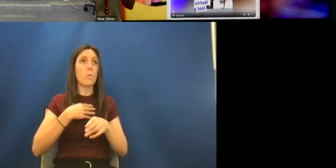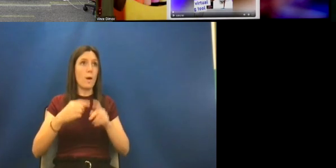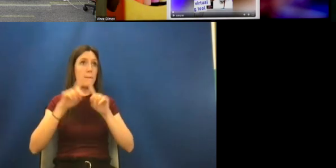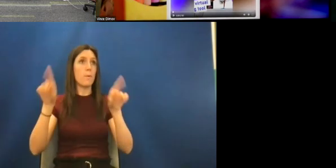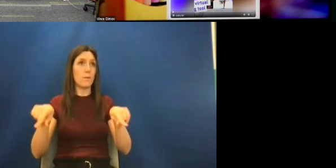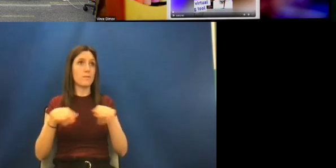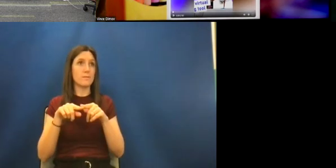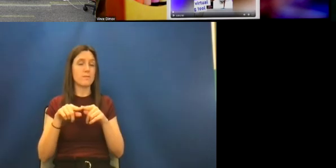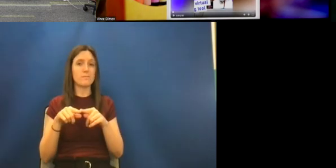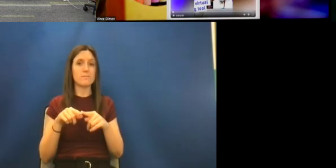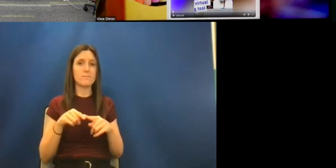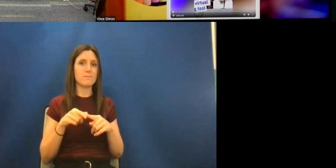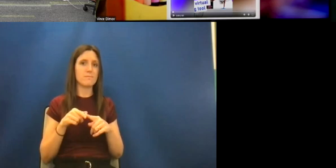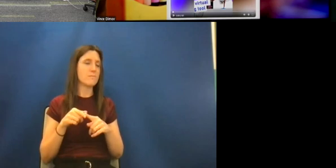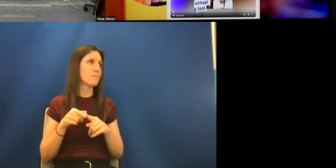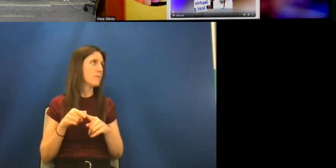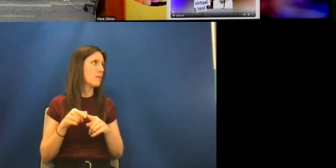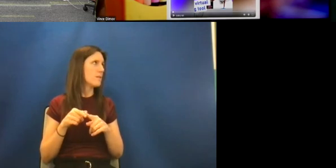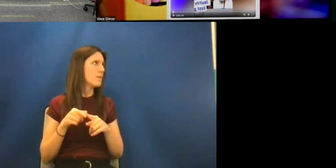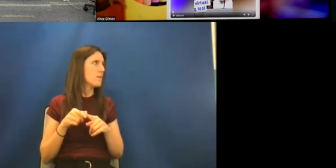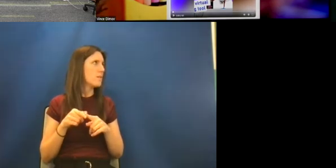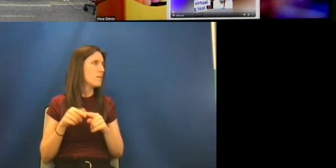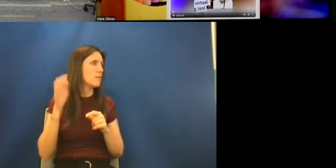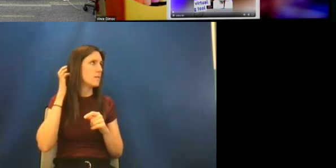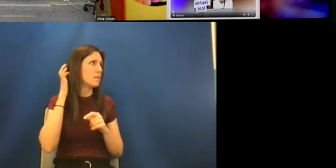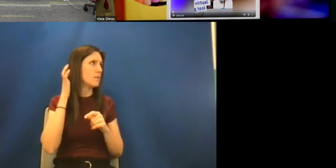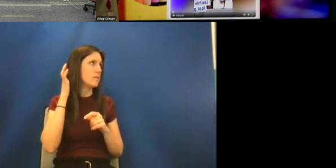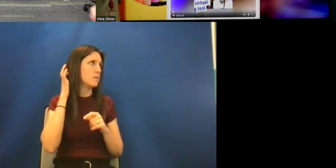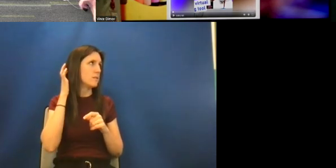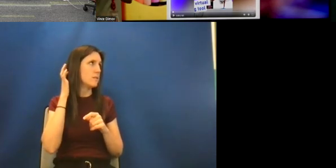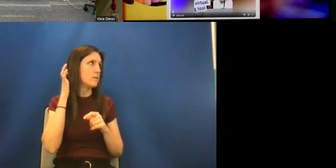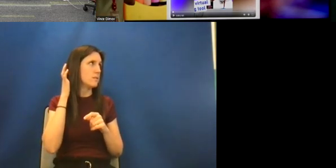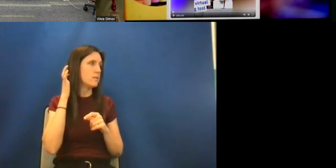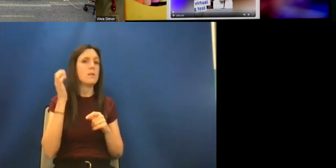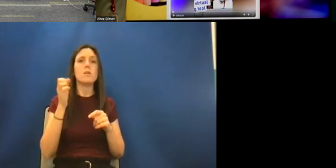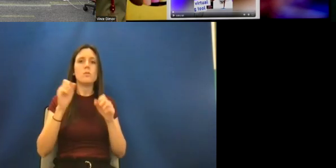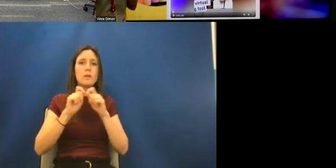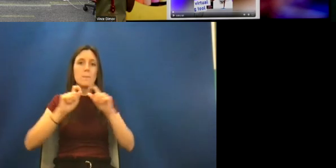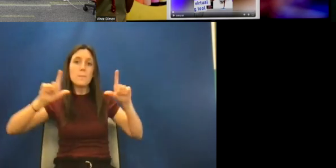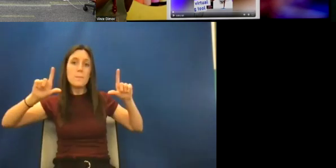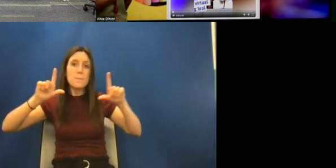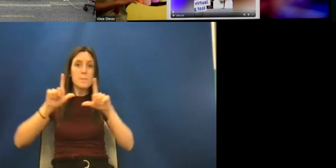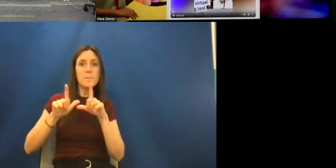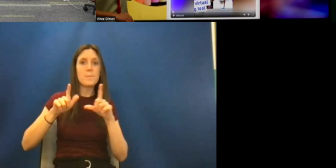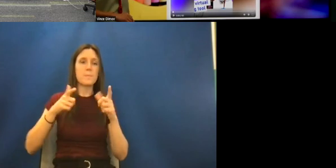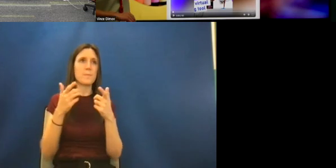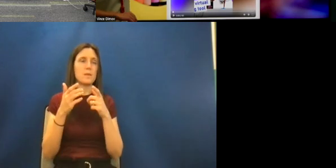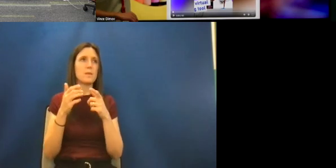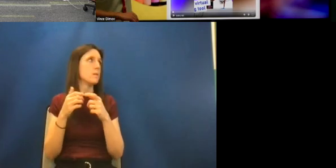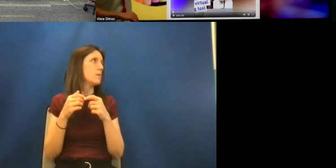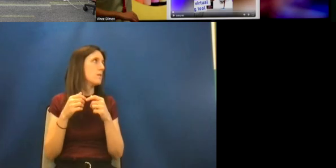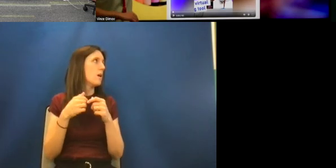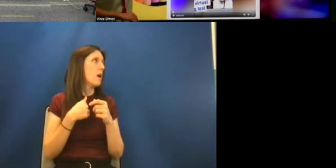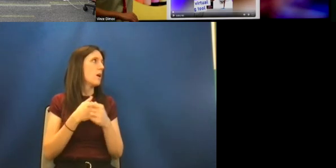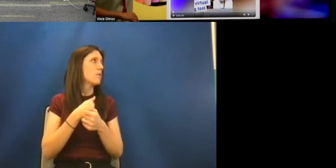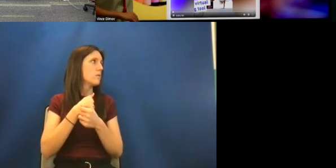and I'll show you how that works, but you can zoom and pinch and move it all over. Thing I love